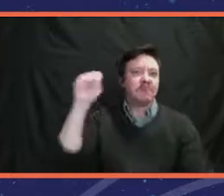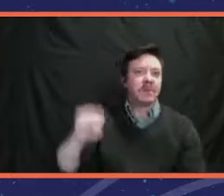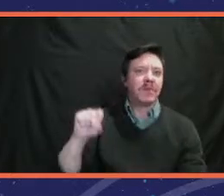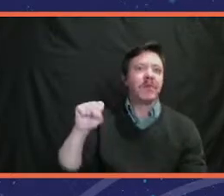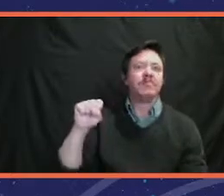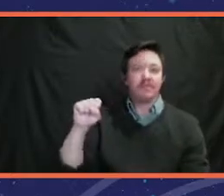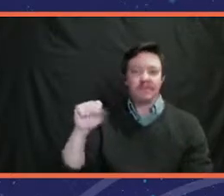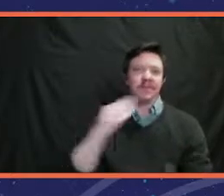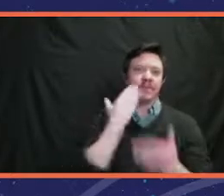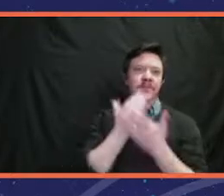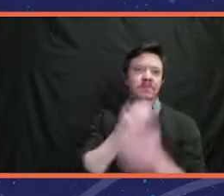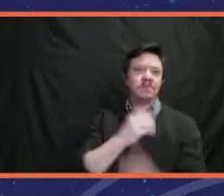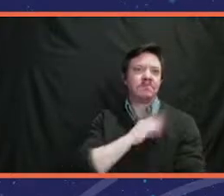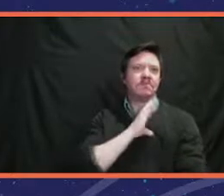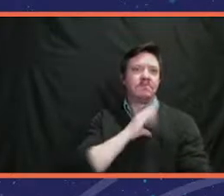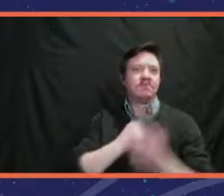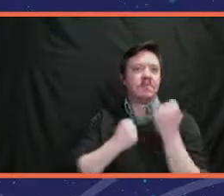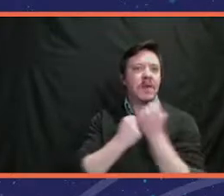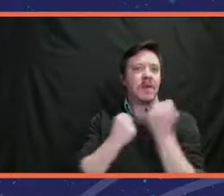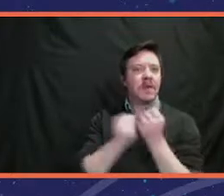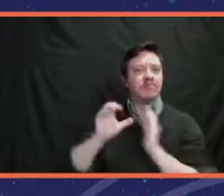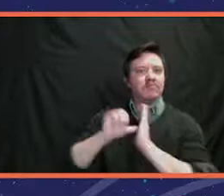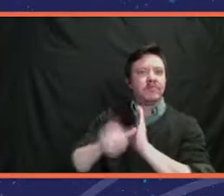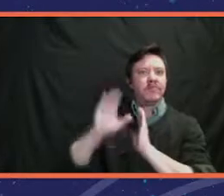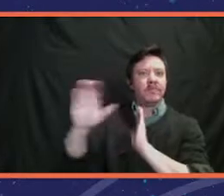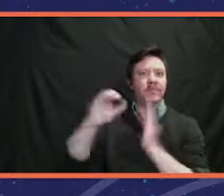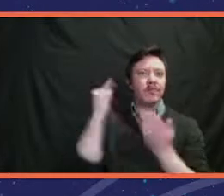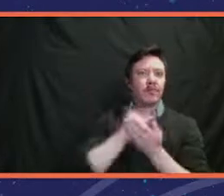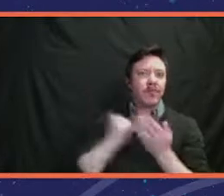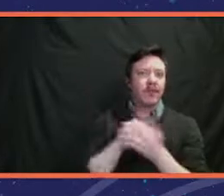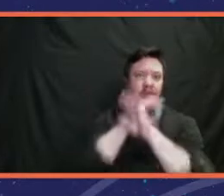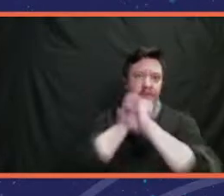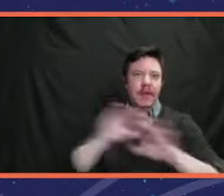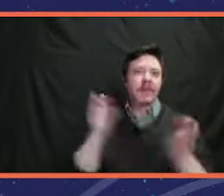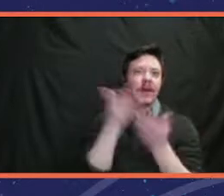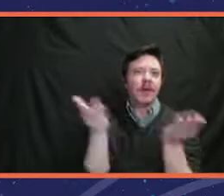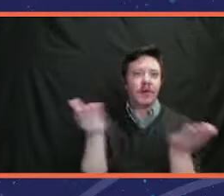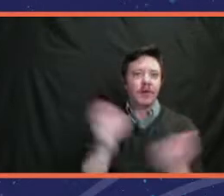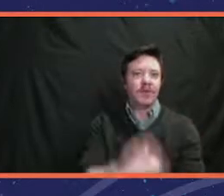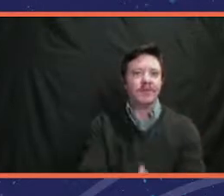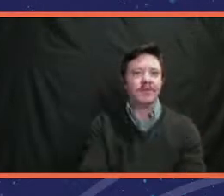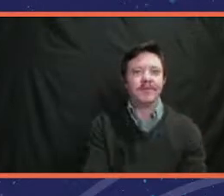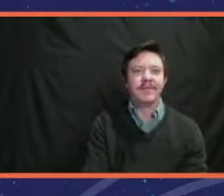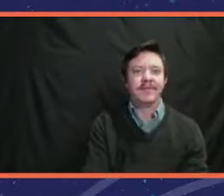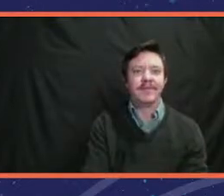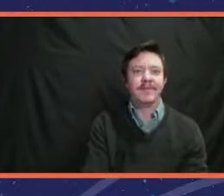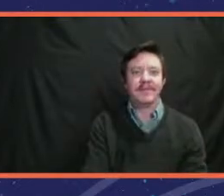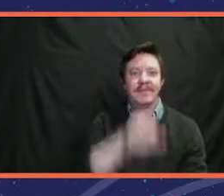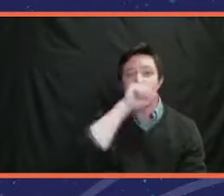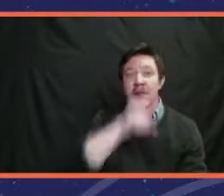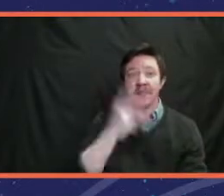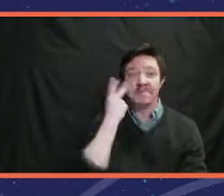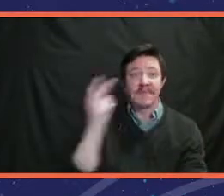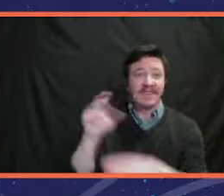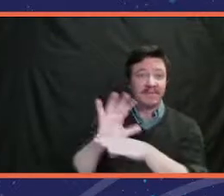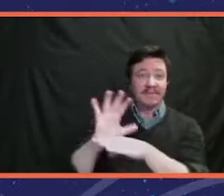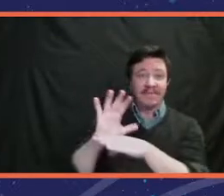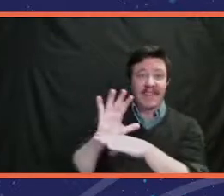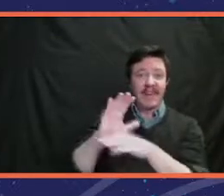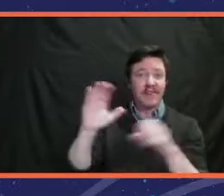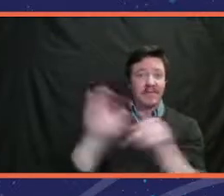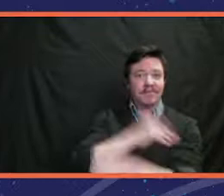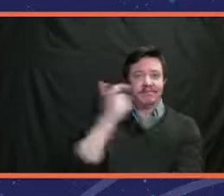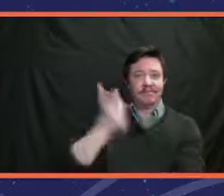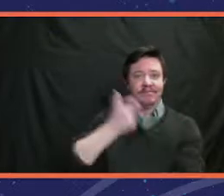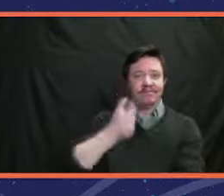uplifting and highlighting your work. It's such a blessing to have you here. I love to see that video and the vocals as well. So